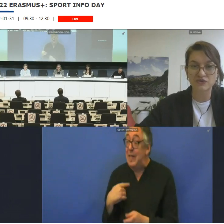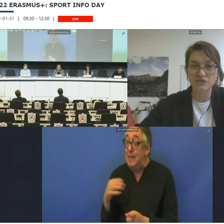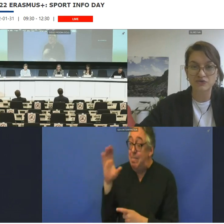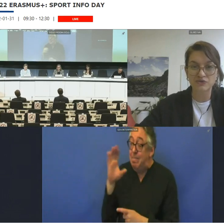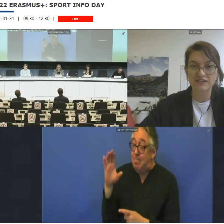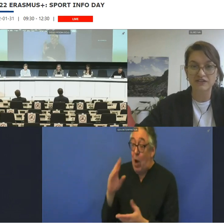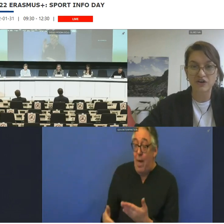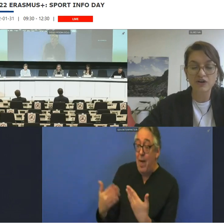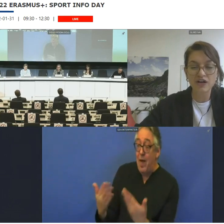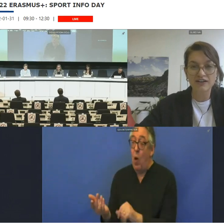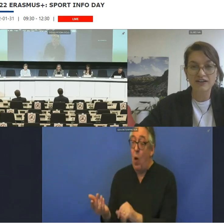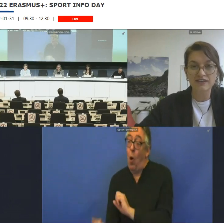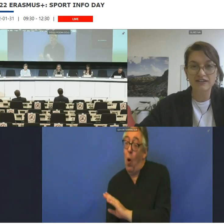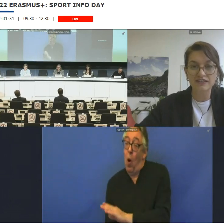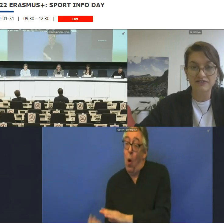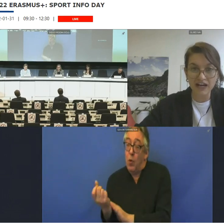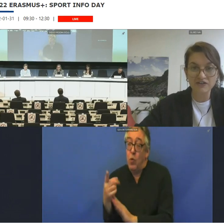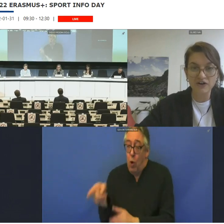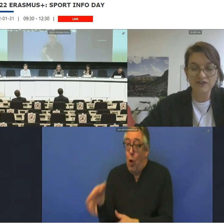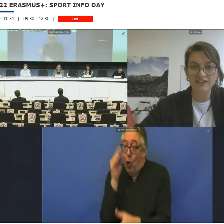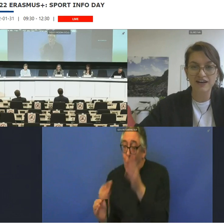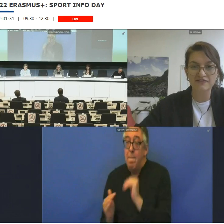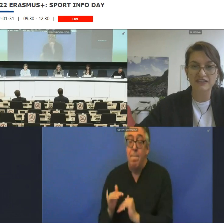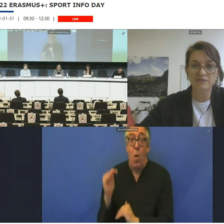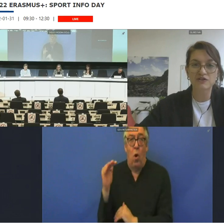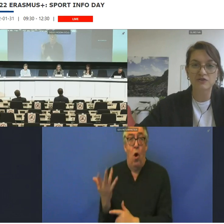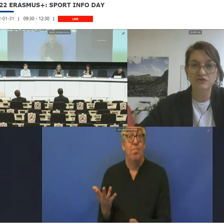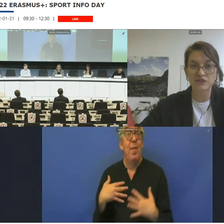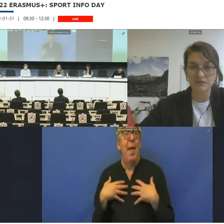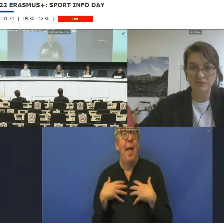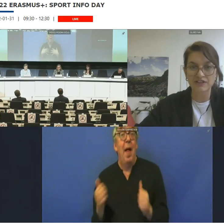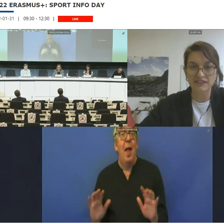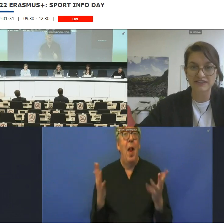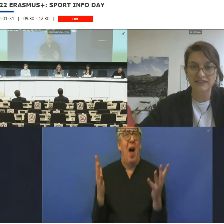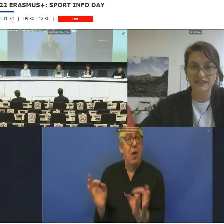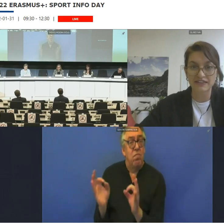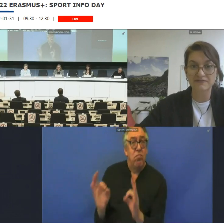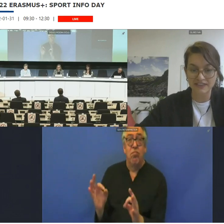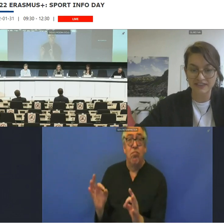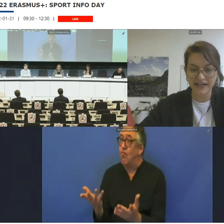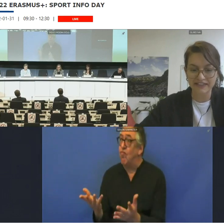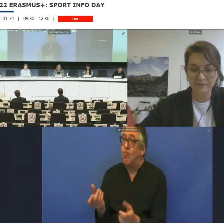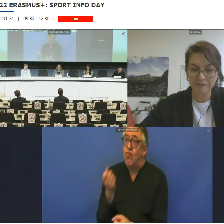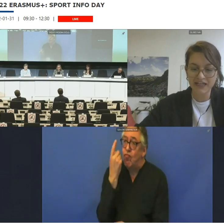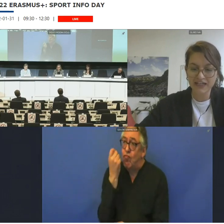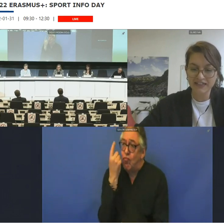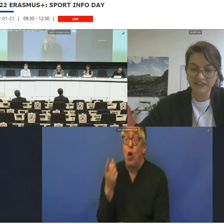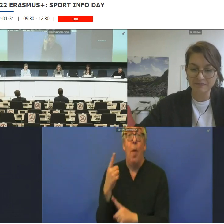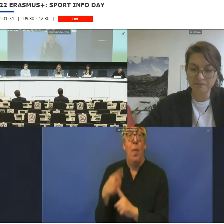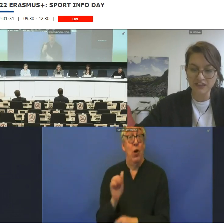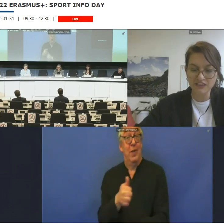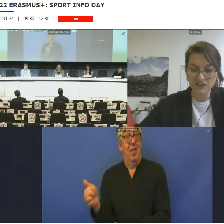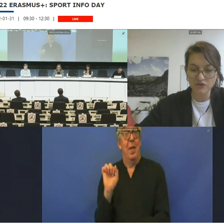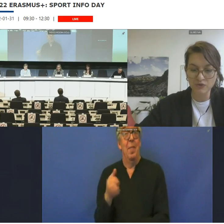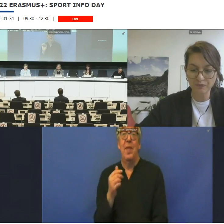to get to know the value of healthy lifestyles, but also to experience it firsthand.